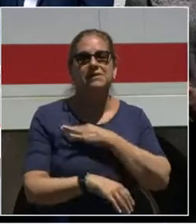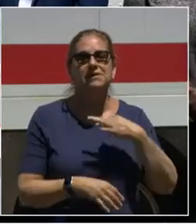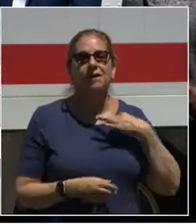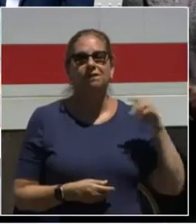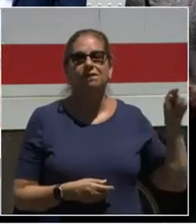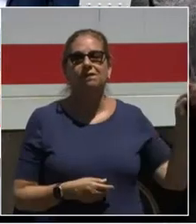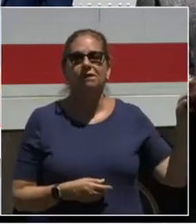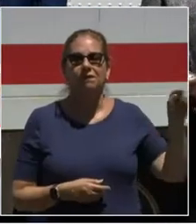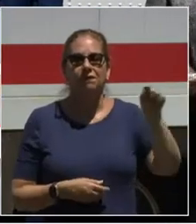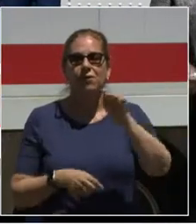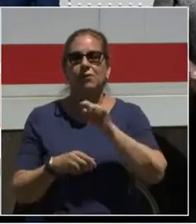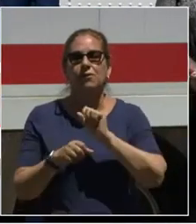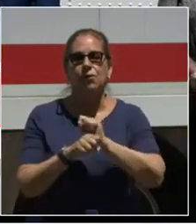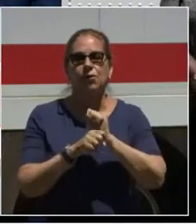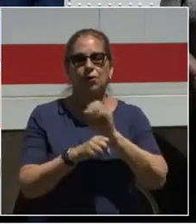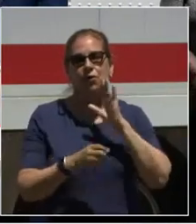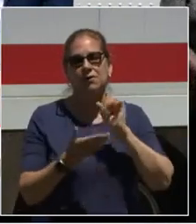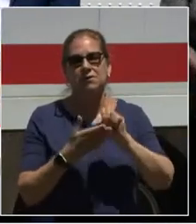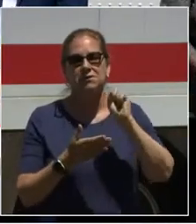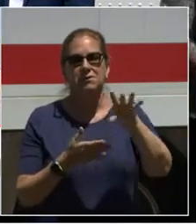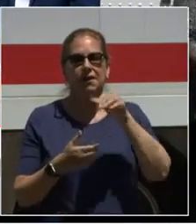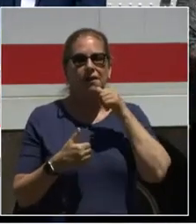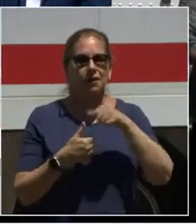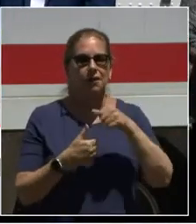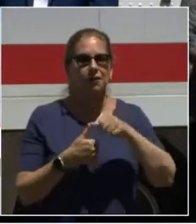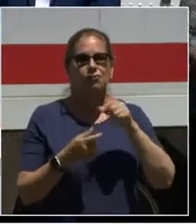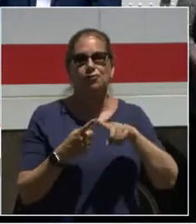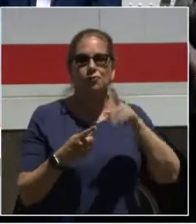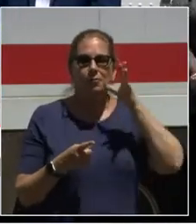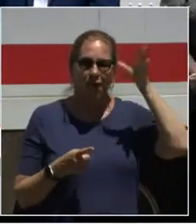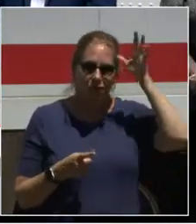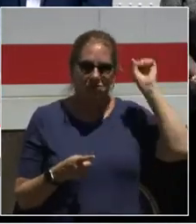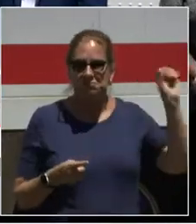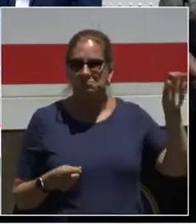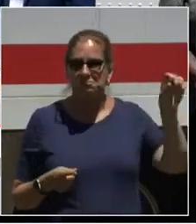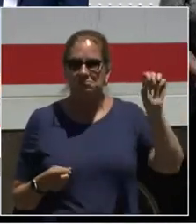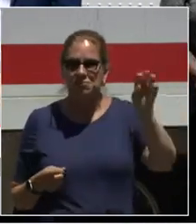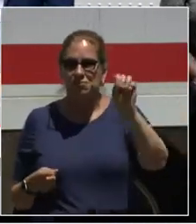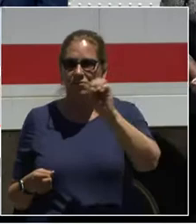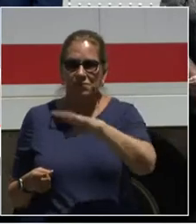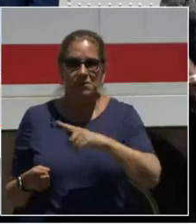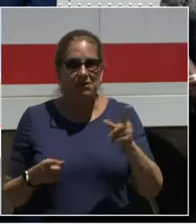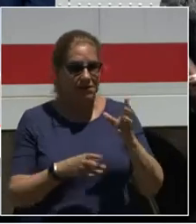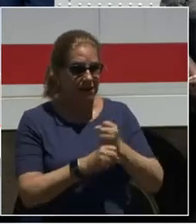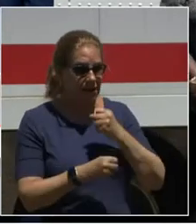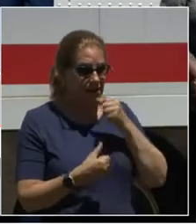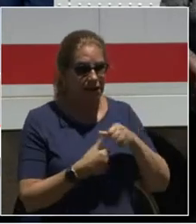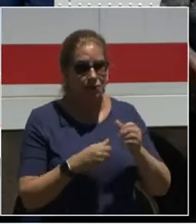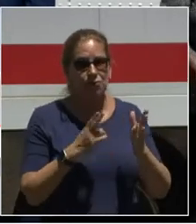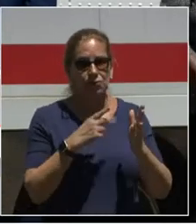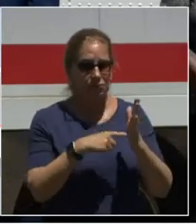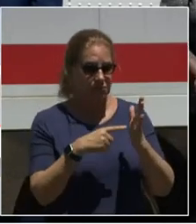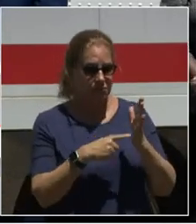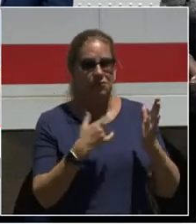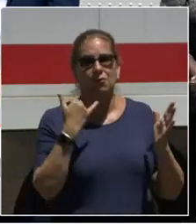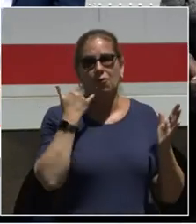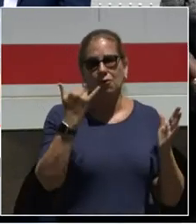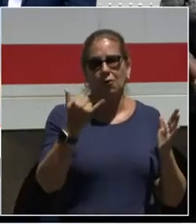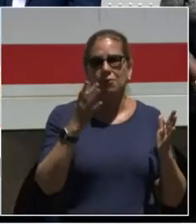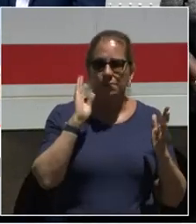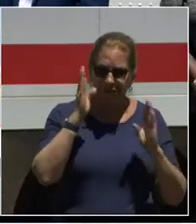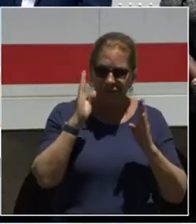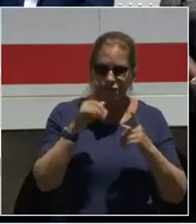throughout the summer. So parents, if you get a call or a letter, pay attention. Listen to the messages and get your child